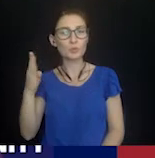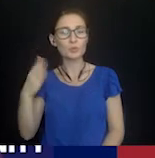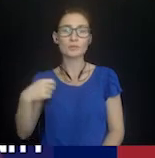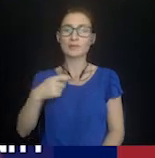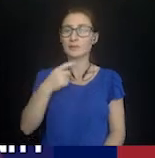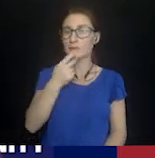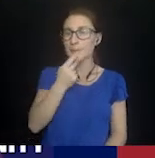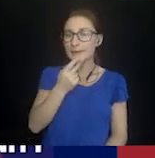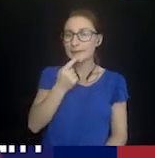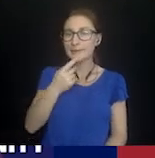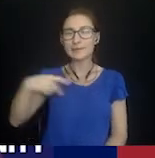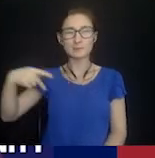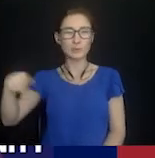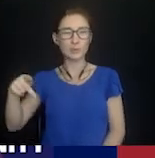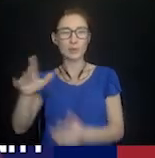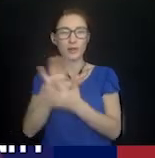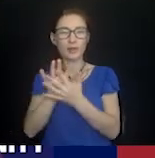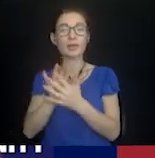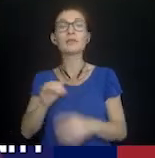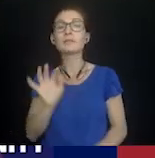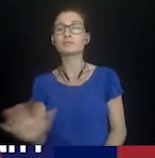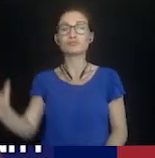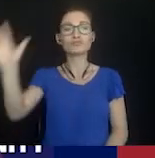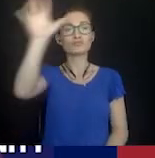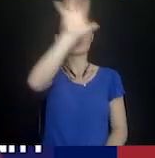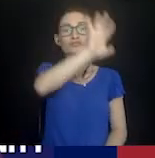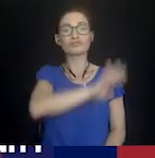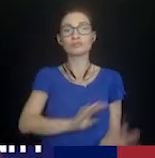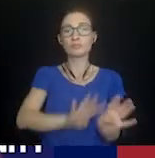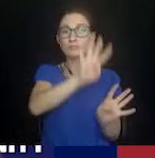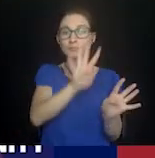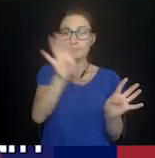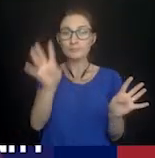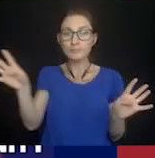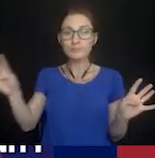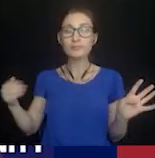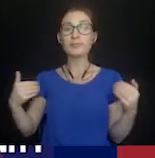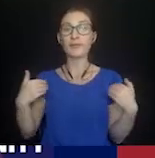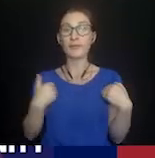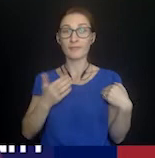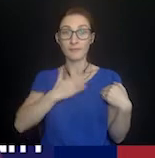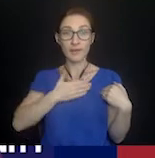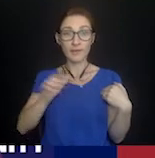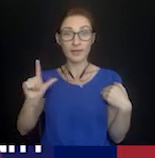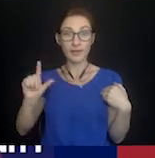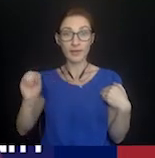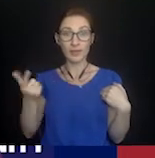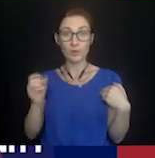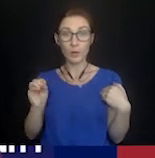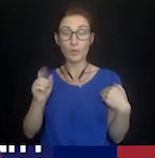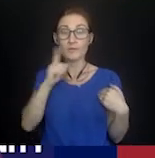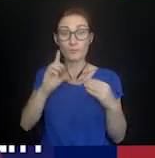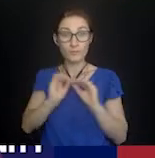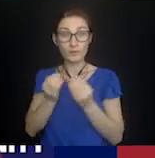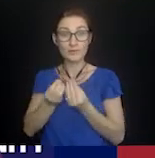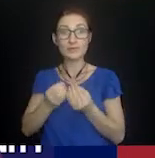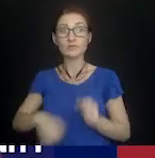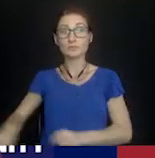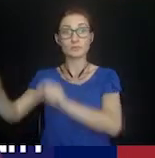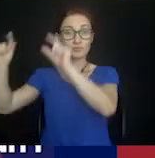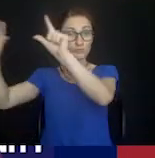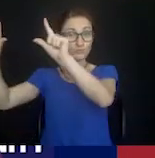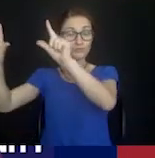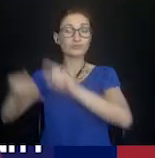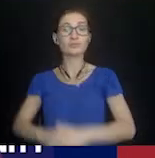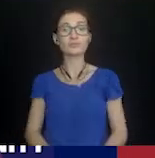magenta with my organization's logo in the top corner of your screen. And I'm here today with